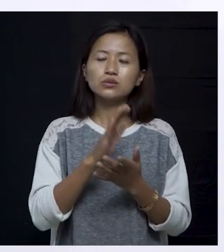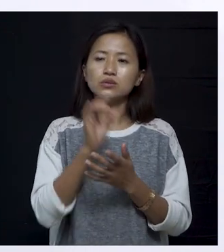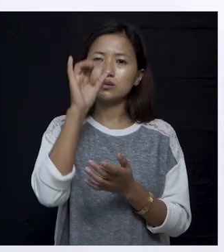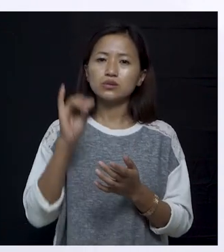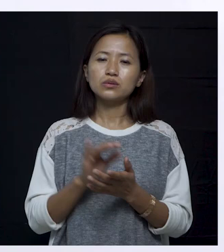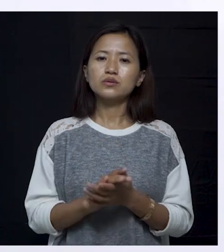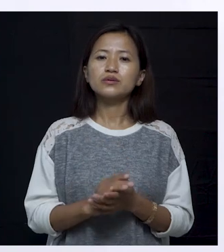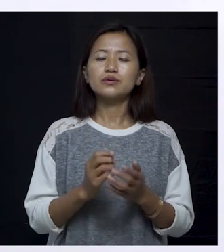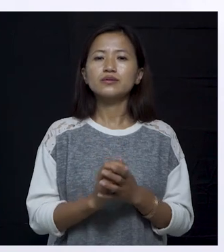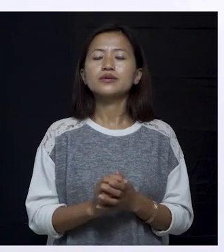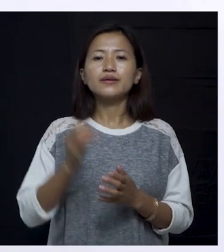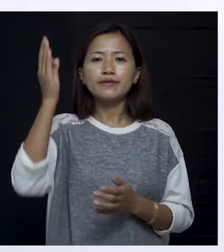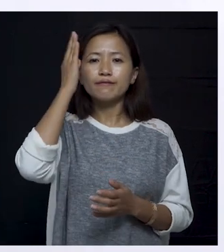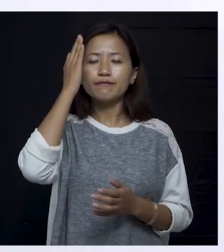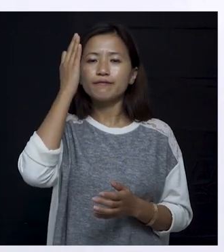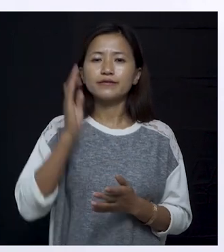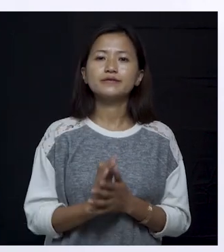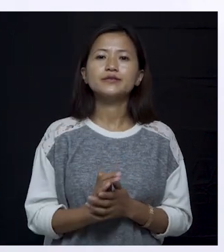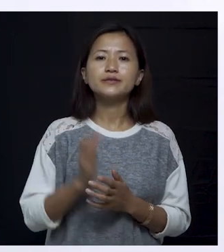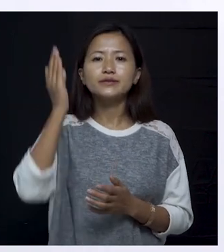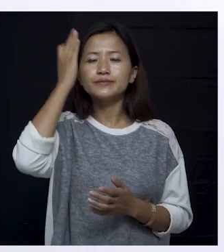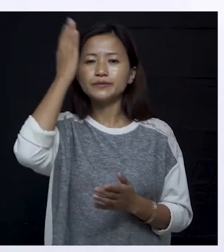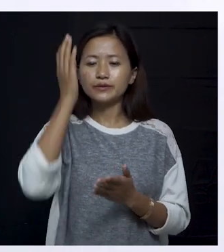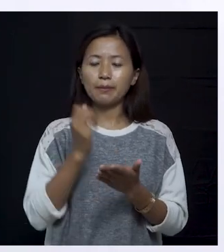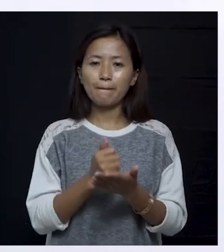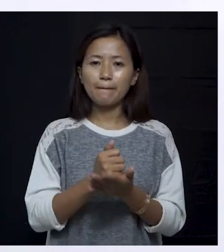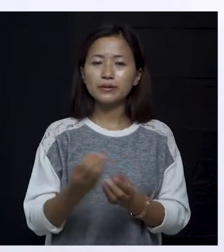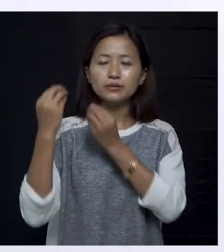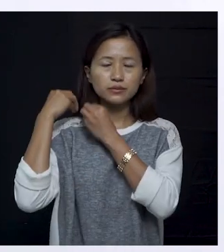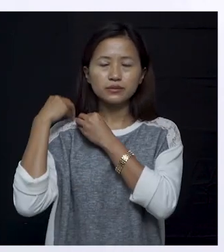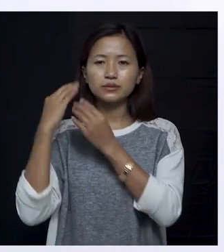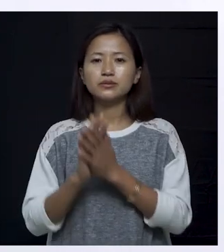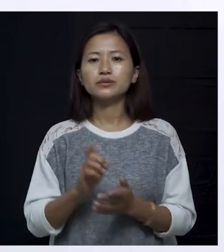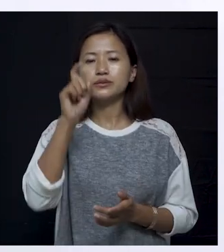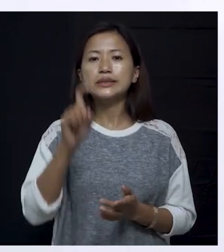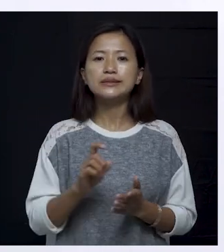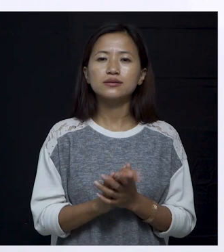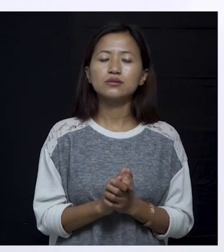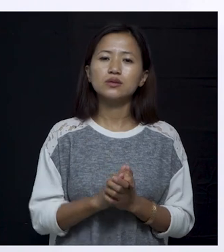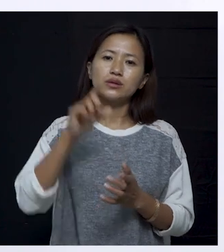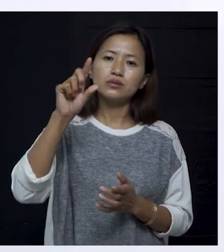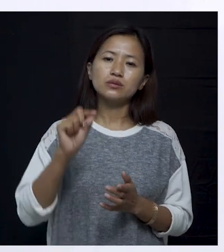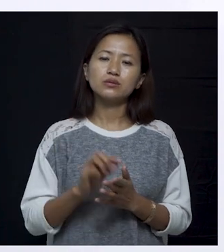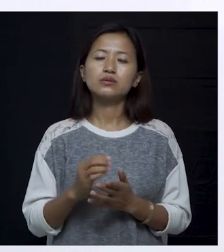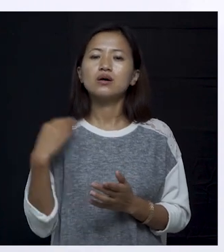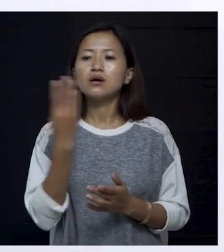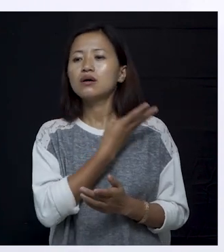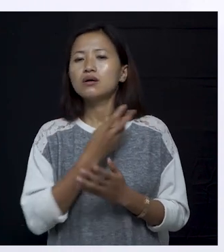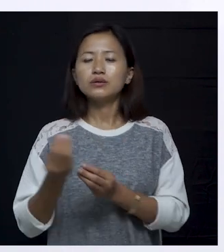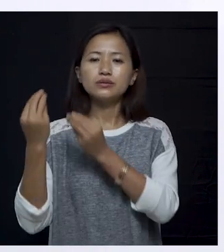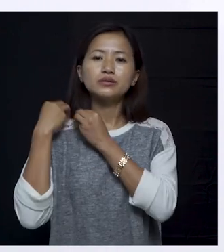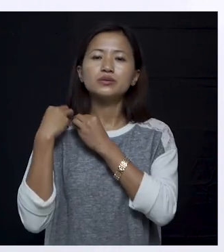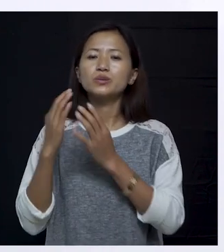it as the fundamental duties. So every one of us, we need to do our duties, which